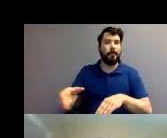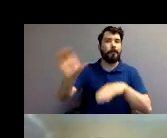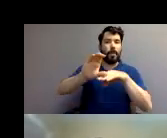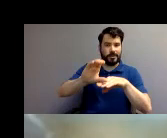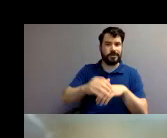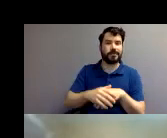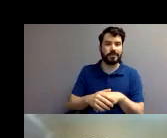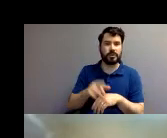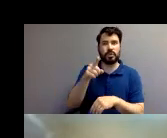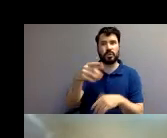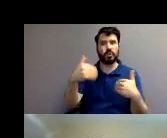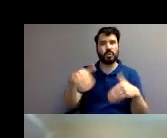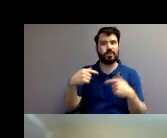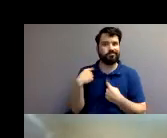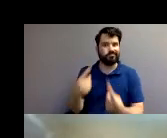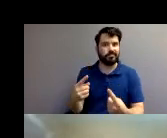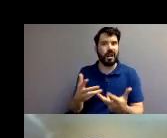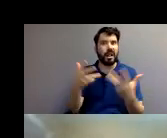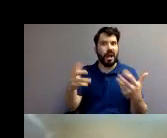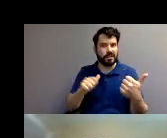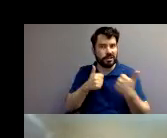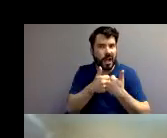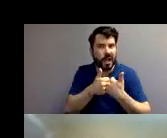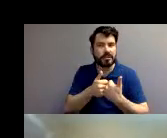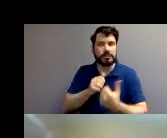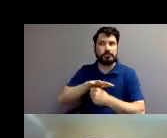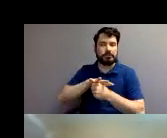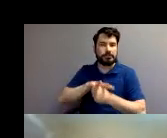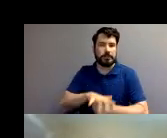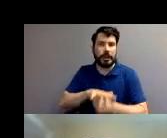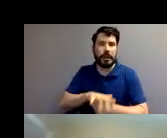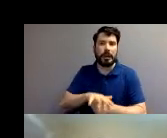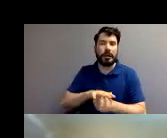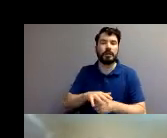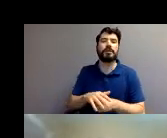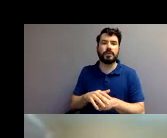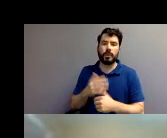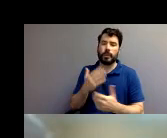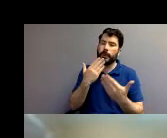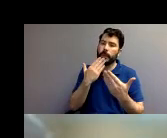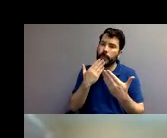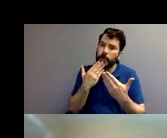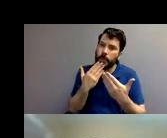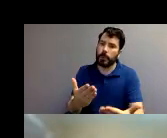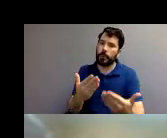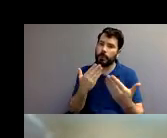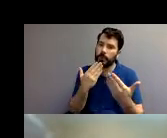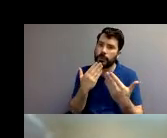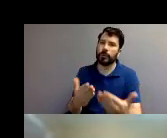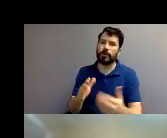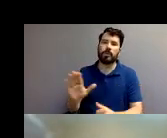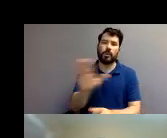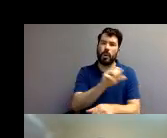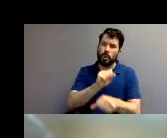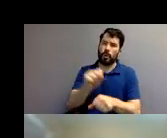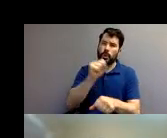face extreme challenges and duress throughout the pandemic. We thank you deeply for all your efforts during this very